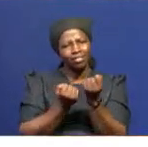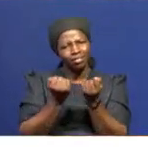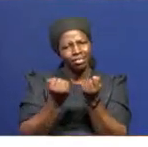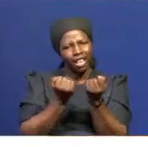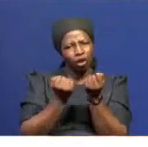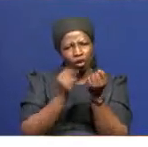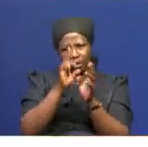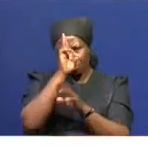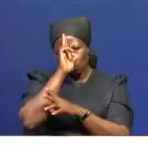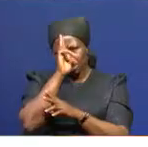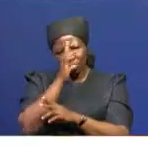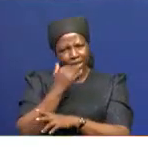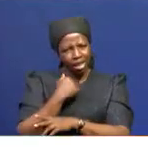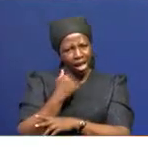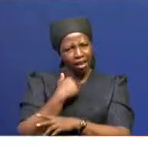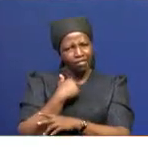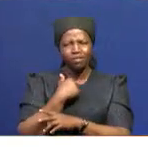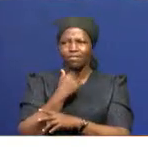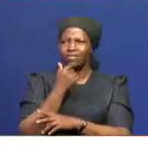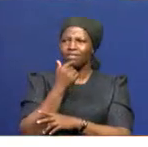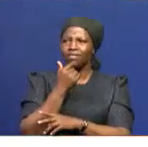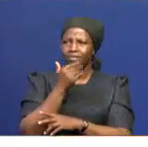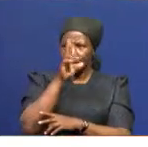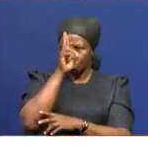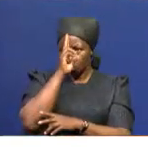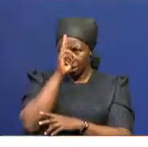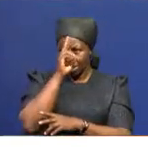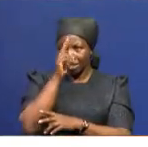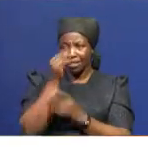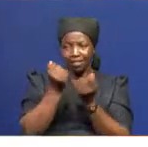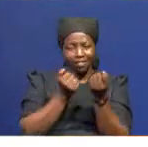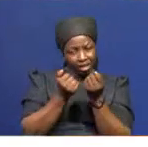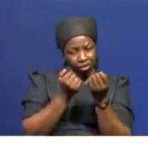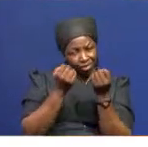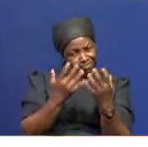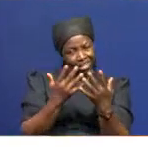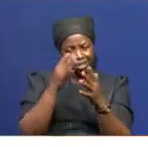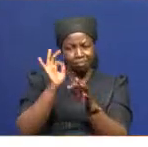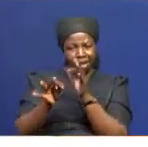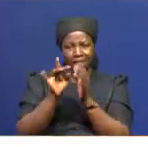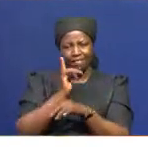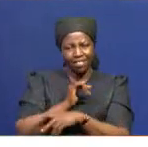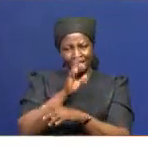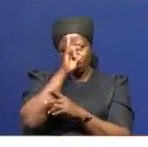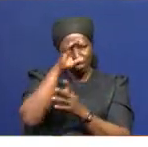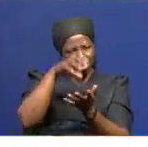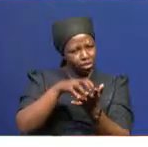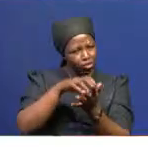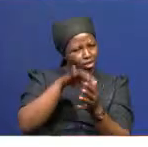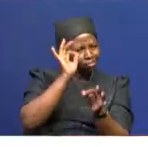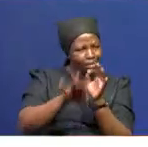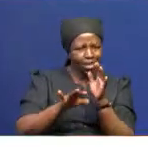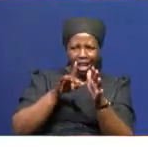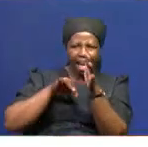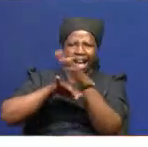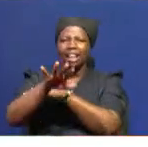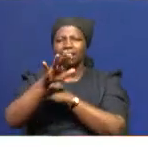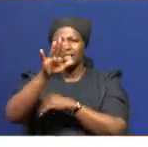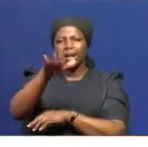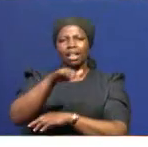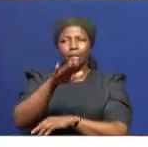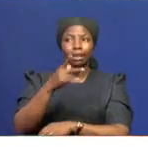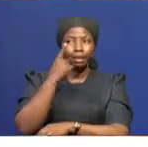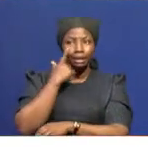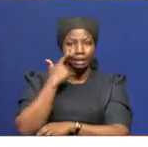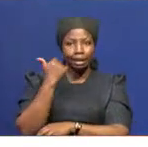have very few police vehicles, but many of them have been burned in this instance. Burning a police station, invading parliament. I am yet to see